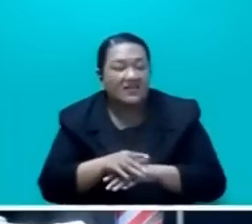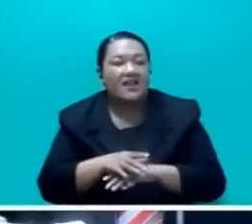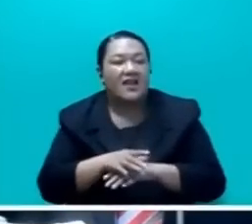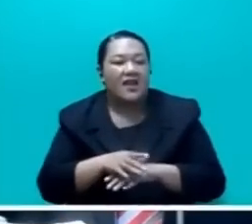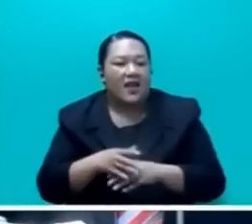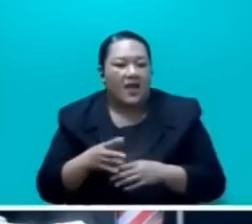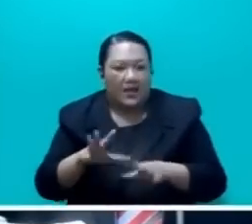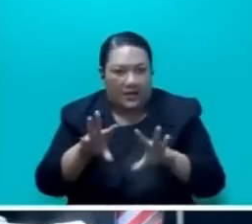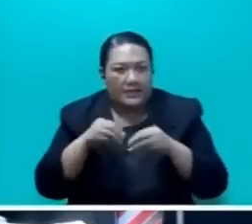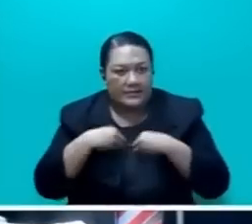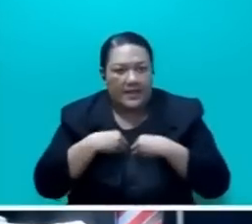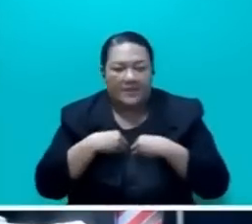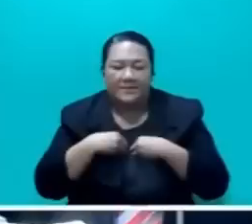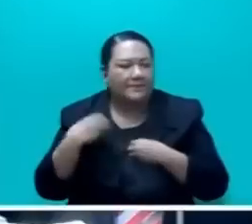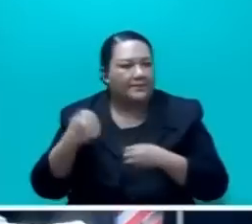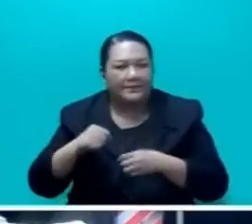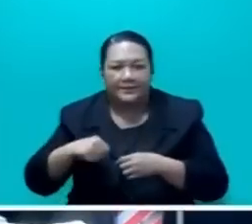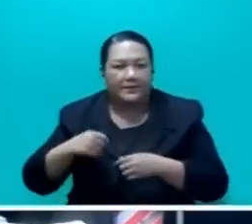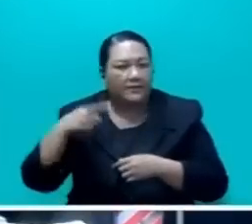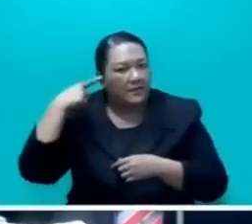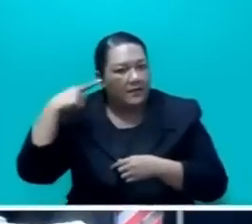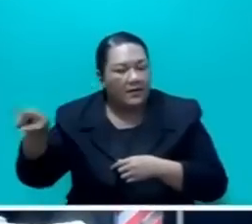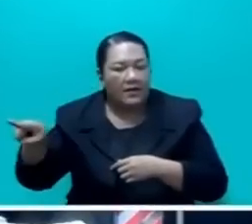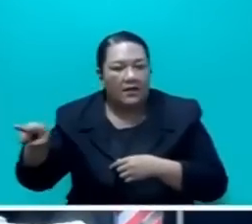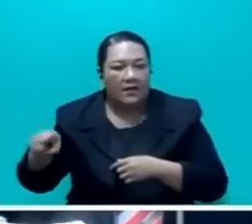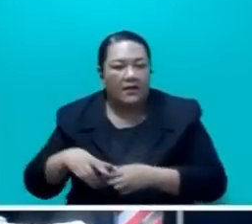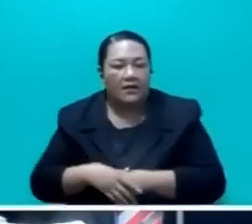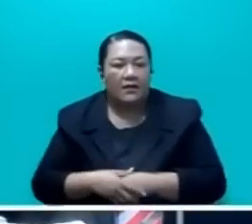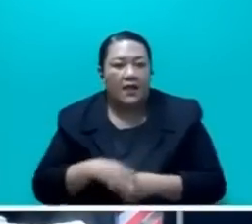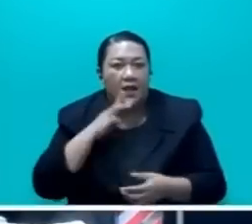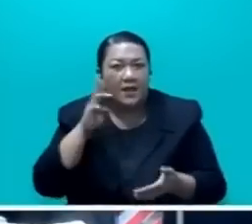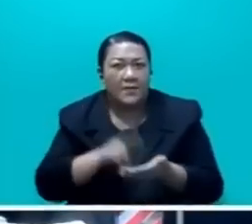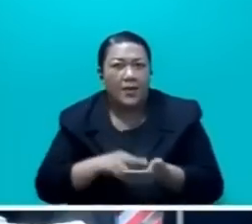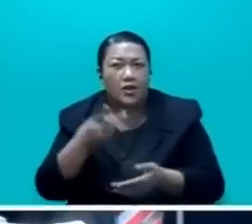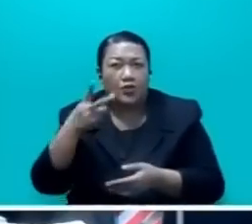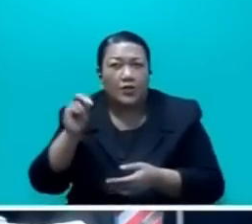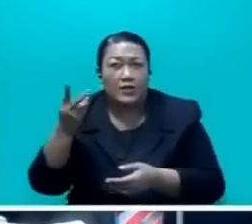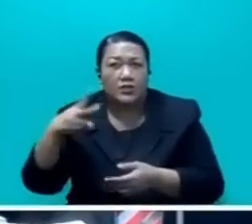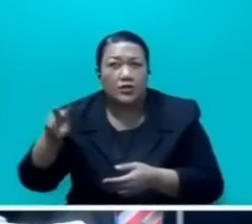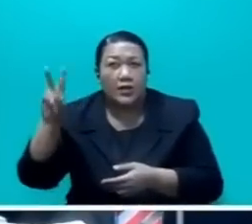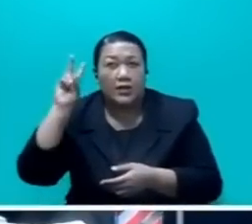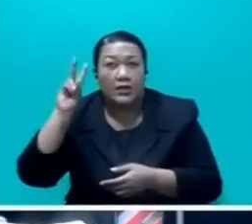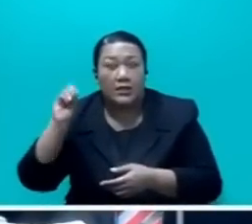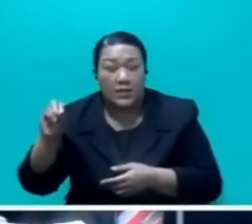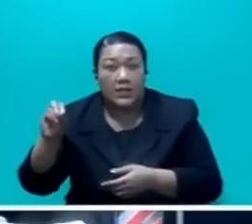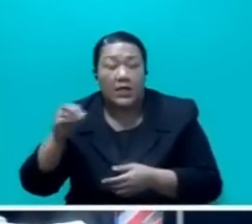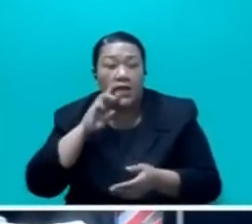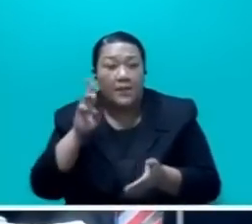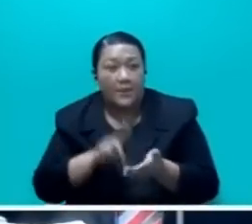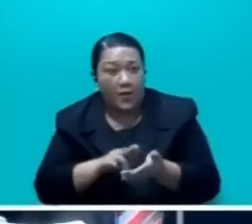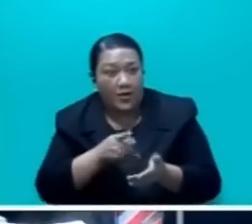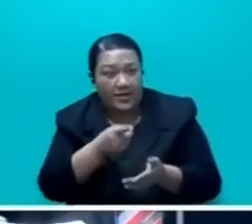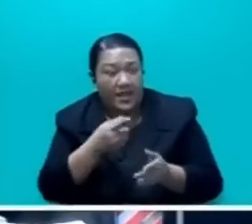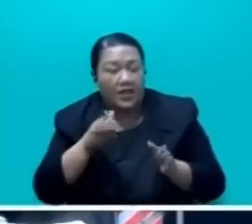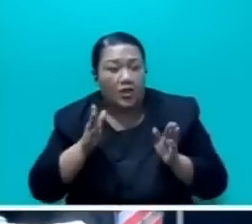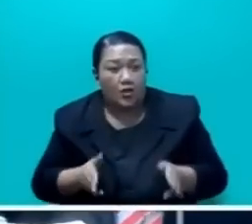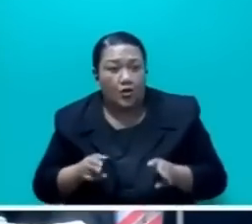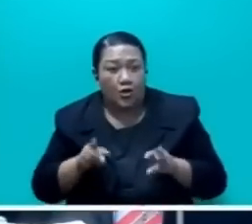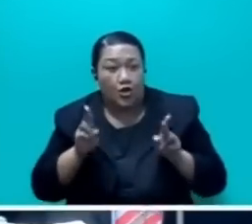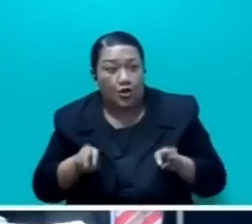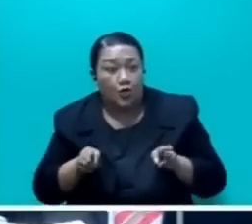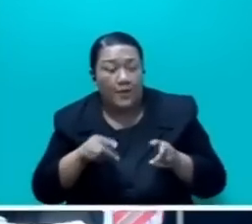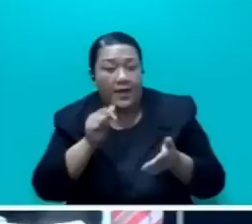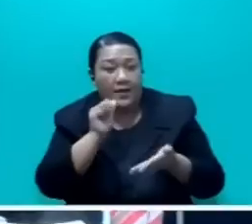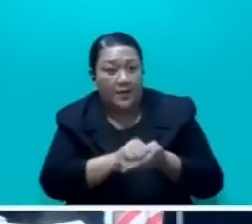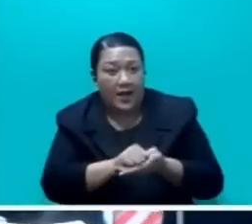Mr. Speaker, sir, I would like to highlight two instances that were reported in the Fiji 2020 Human Rights Report that are of particular importance to rule of law